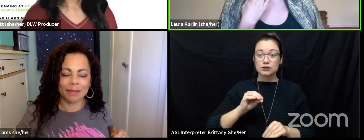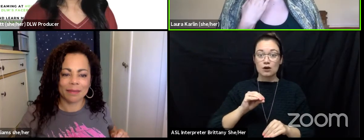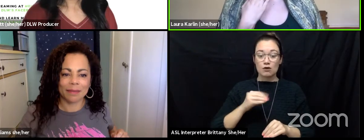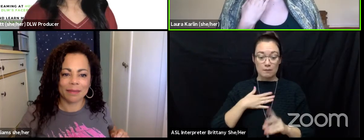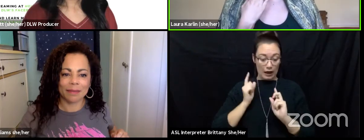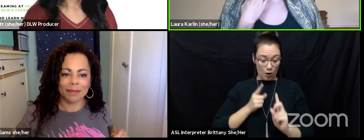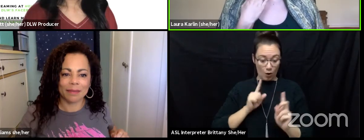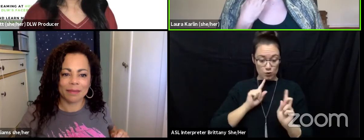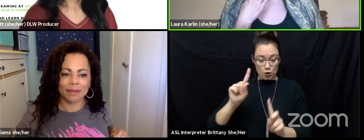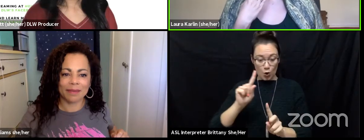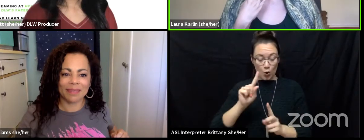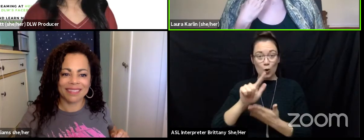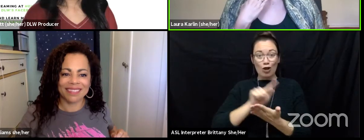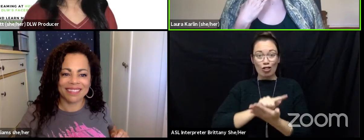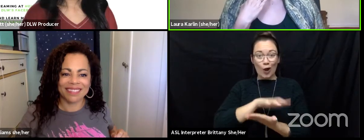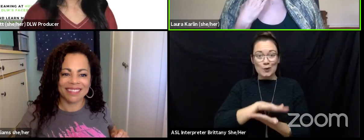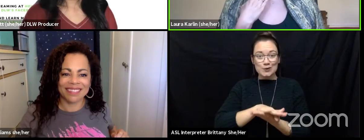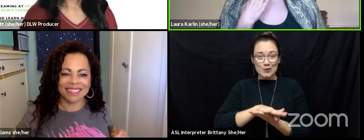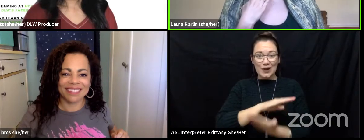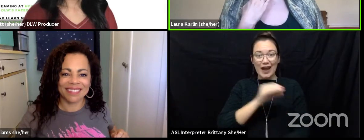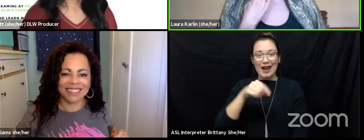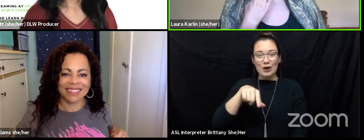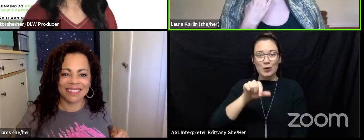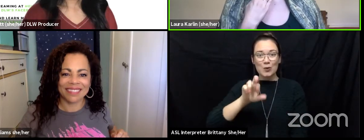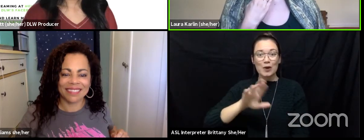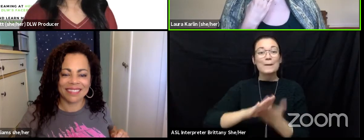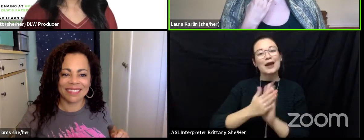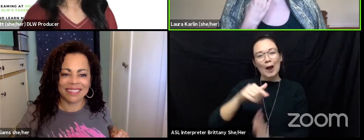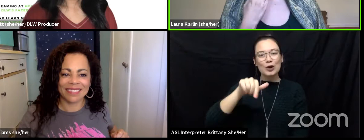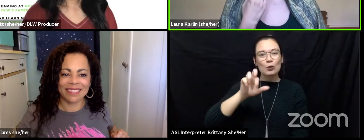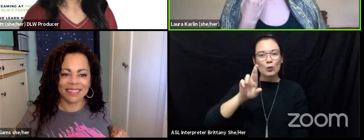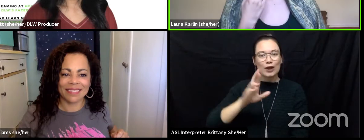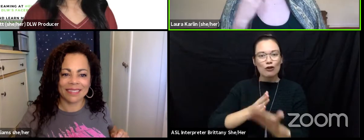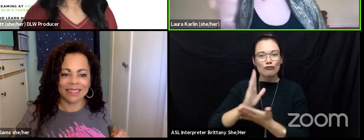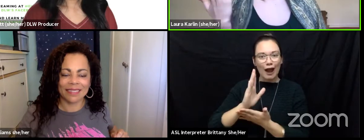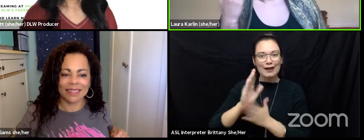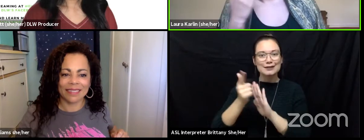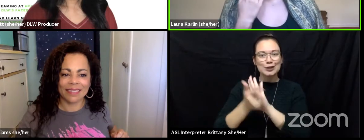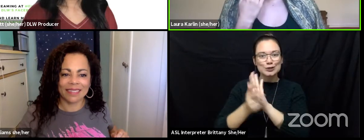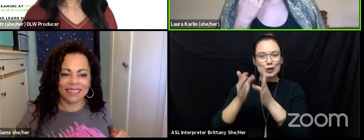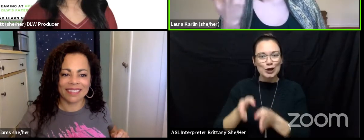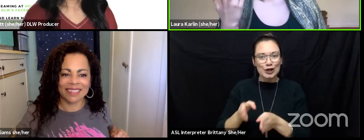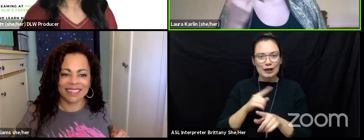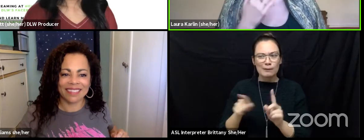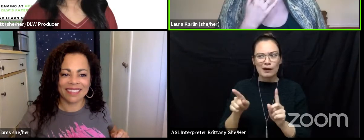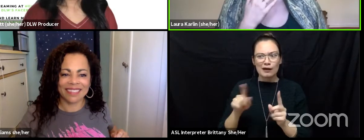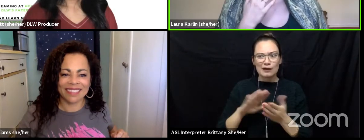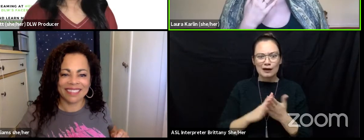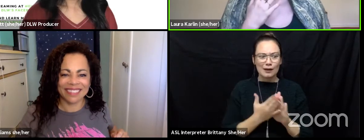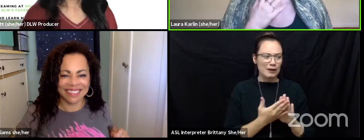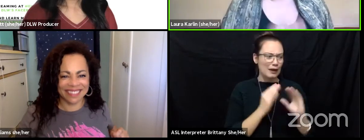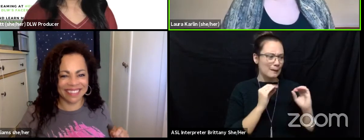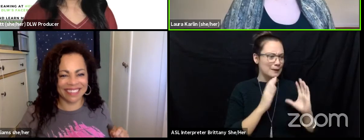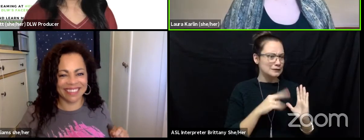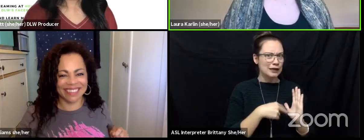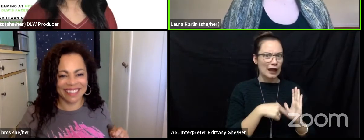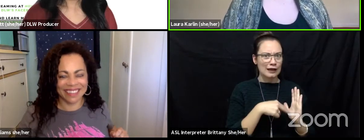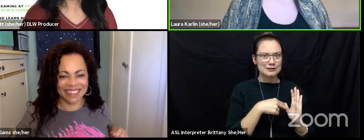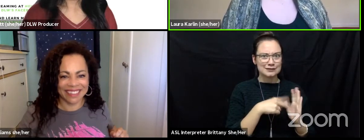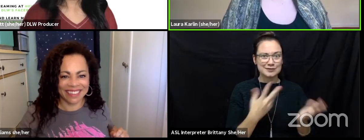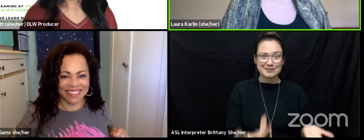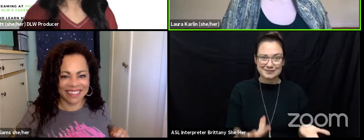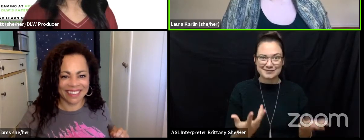be a queer rights attorney, and instead I am a choreographer now.